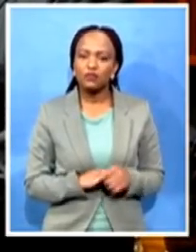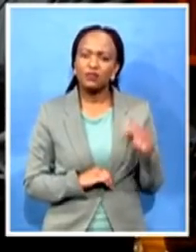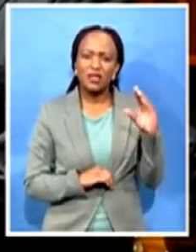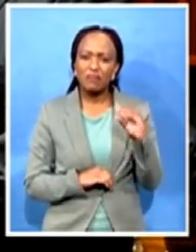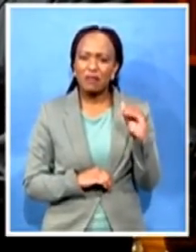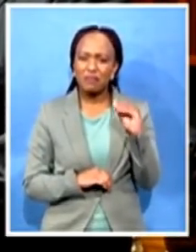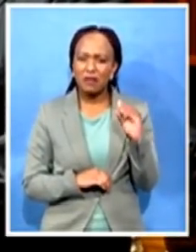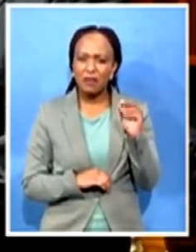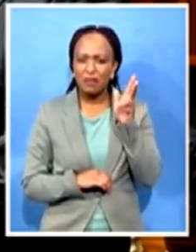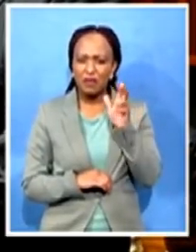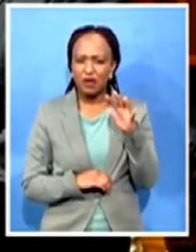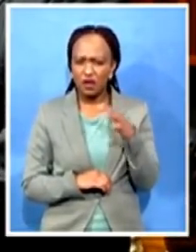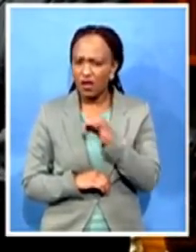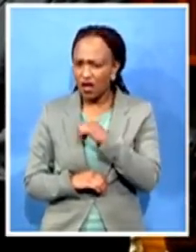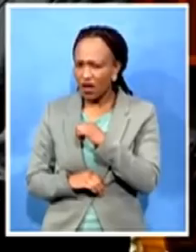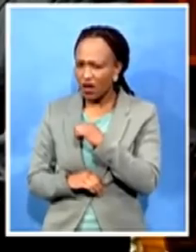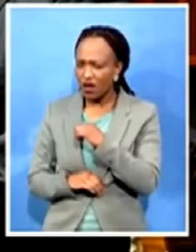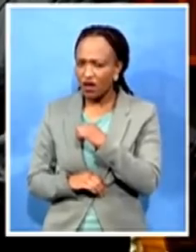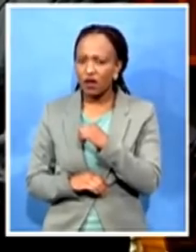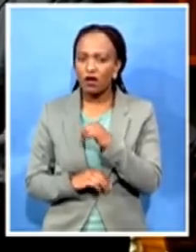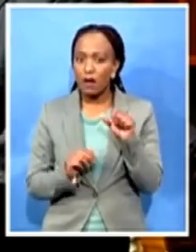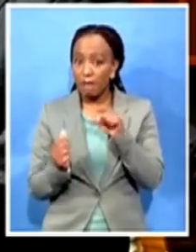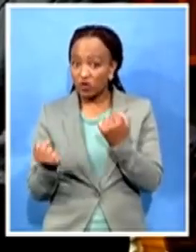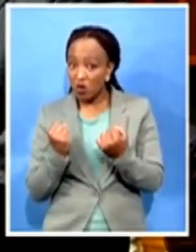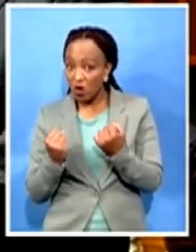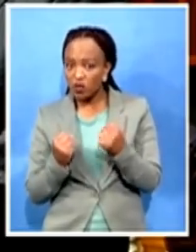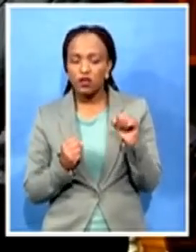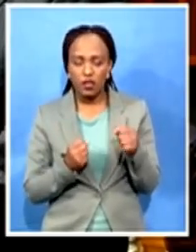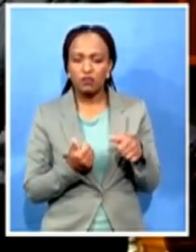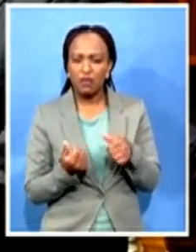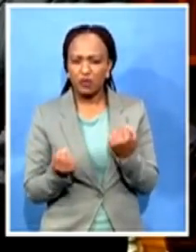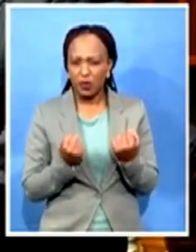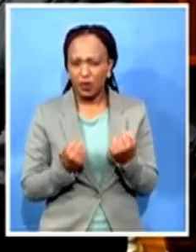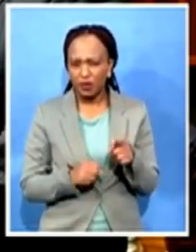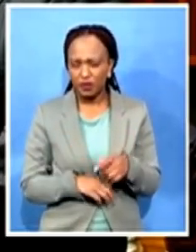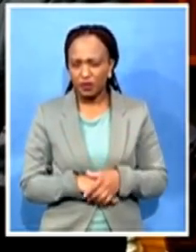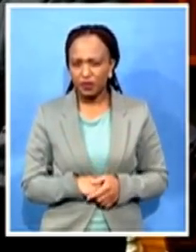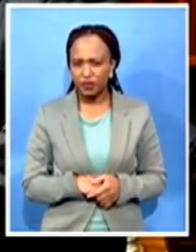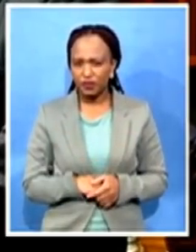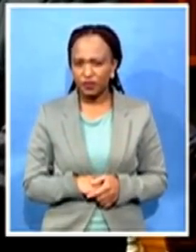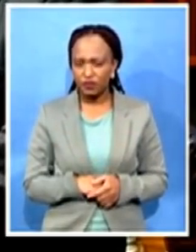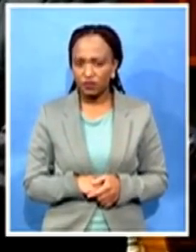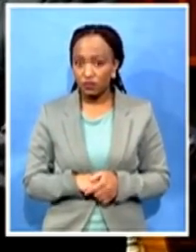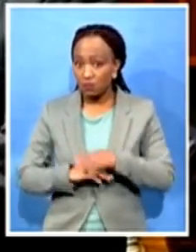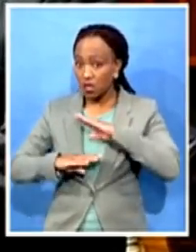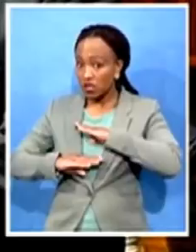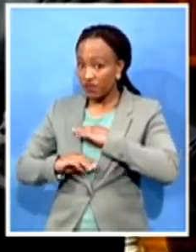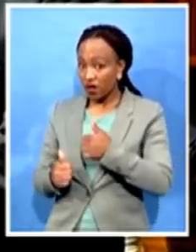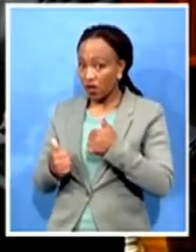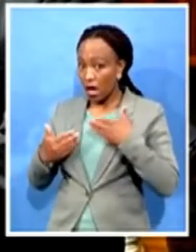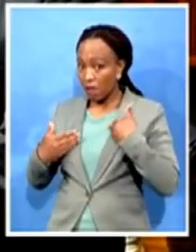Yeah. Back to this court. That's what it is. The date that we already. Satisfied with that date, Mr. Arranged Tayyip? date. Thank you, Your Worship.